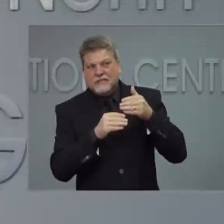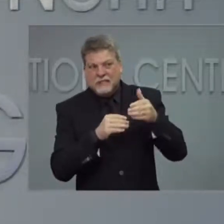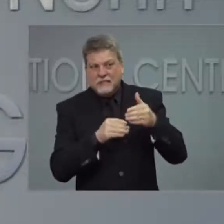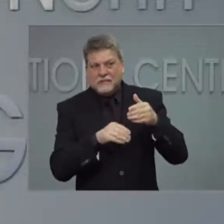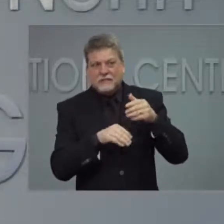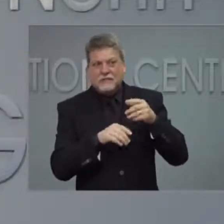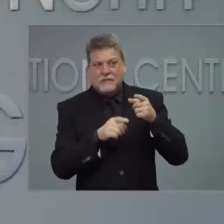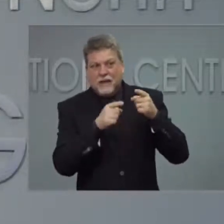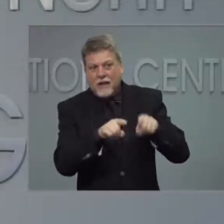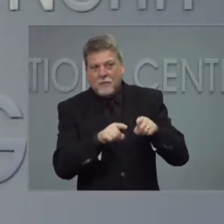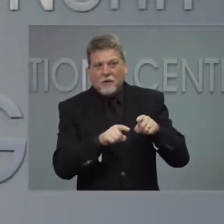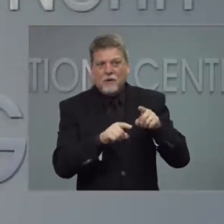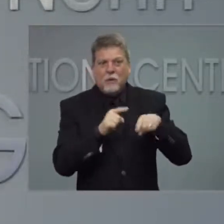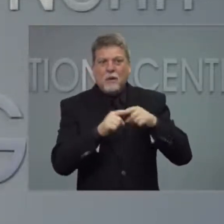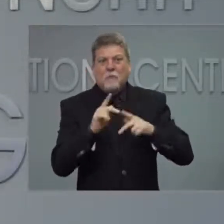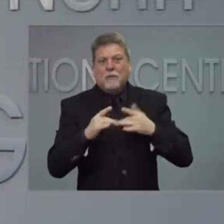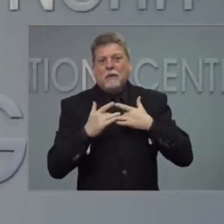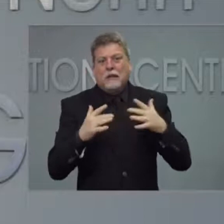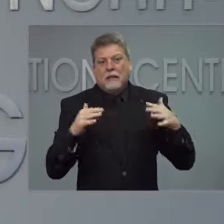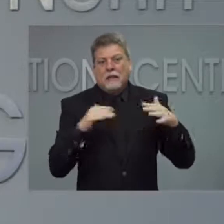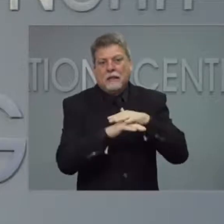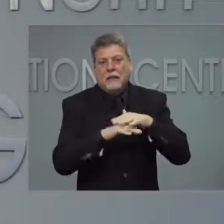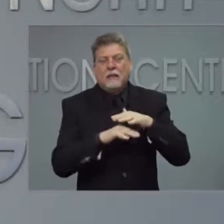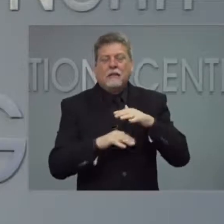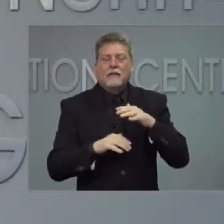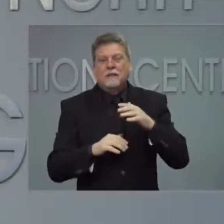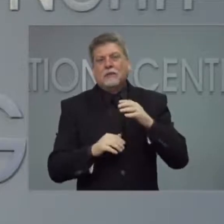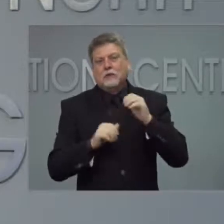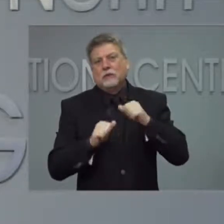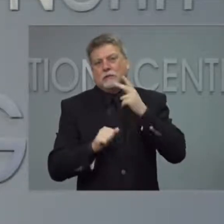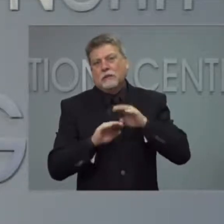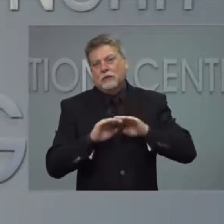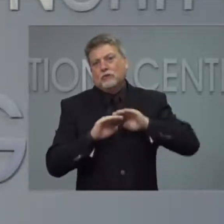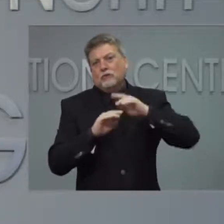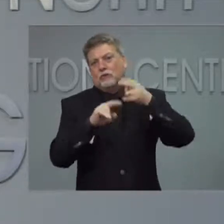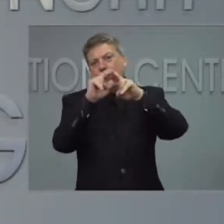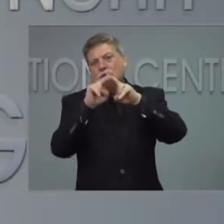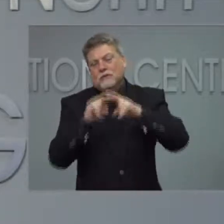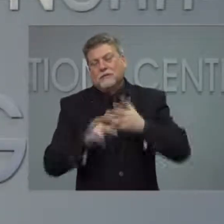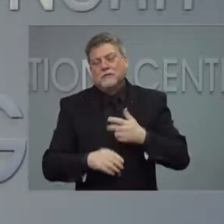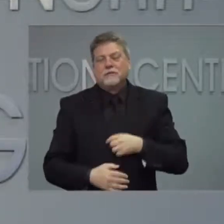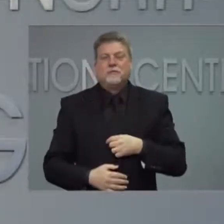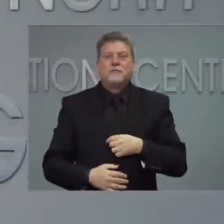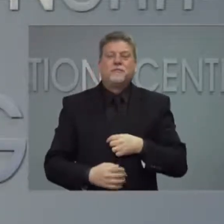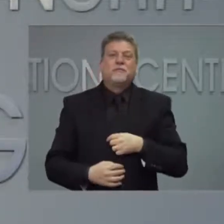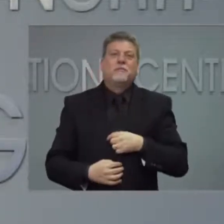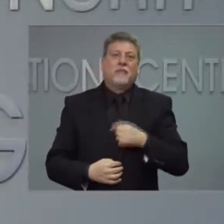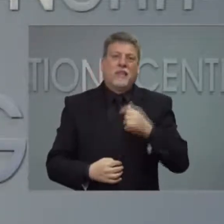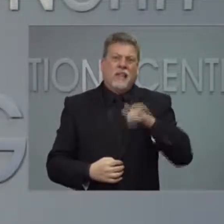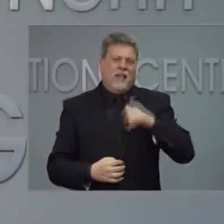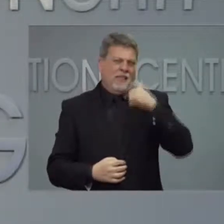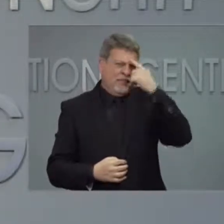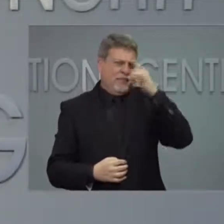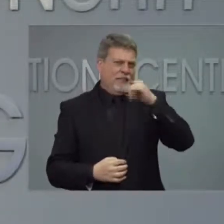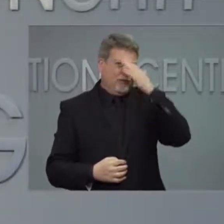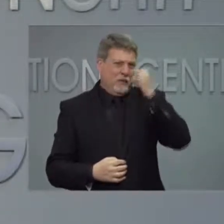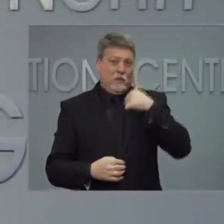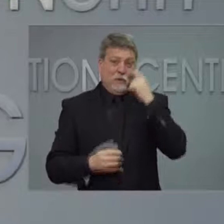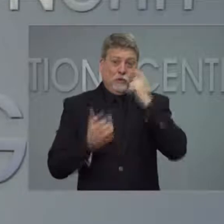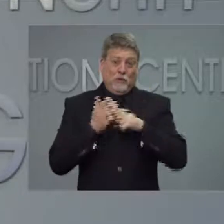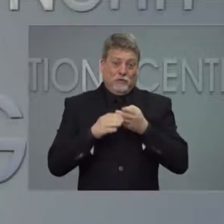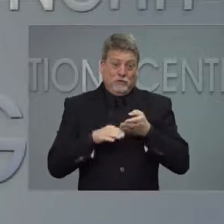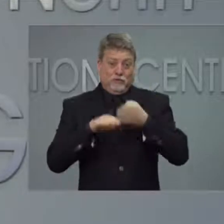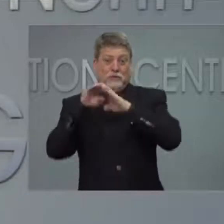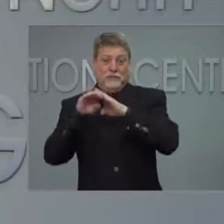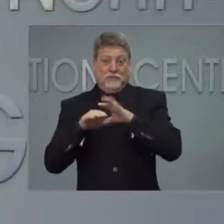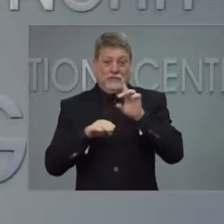think one of the reasons why we had such a significant peak at the end of December and January is